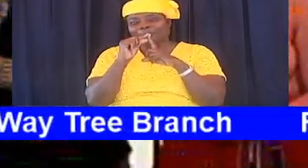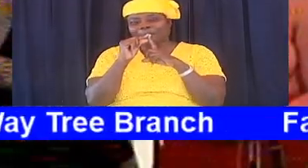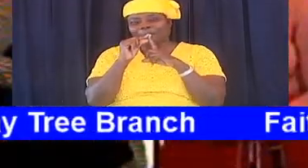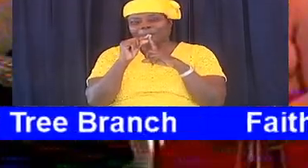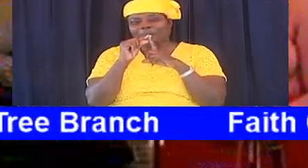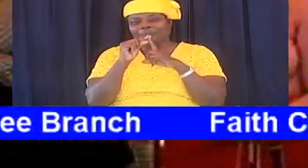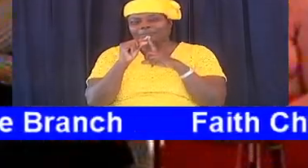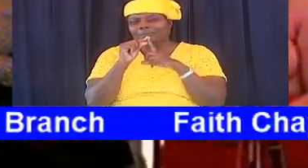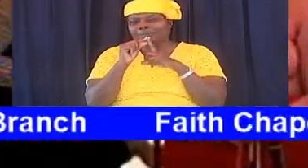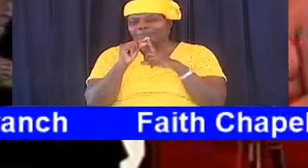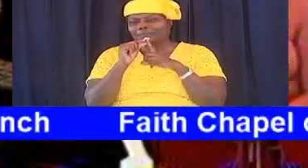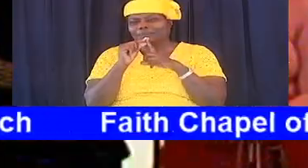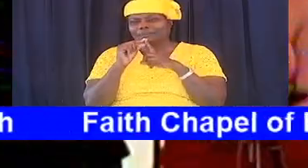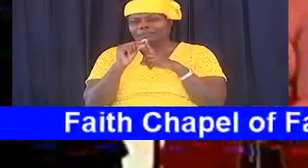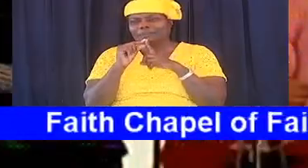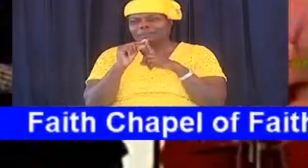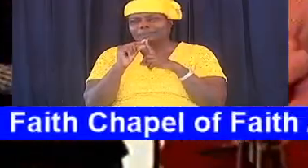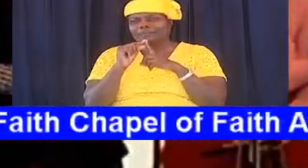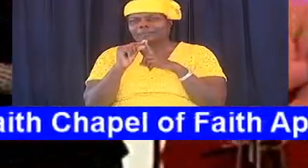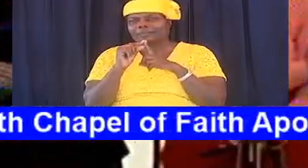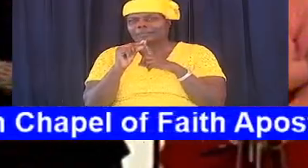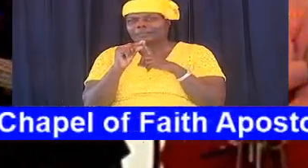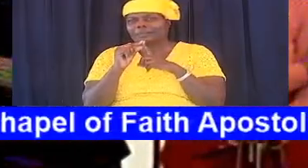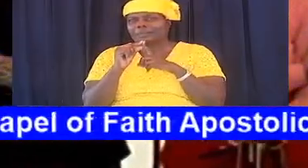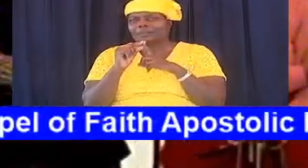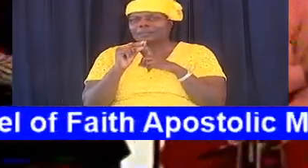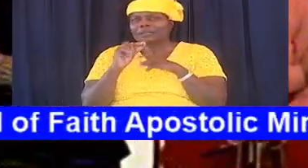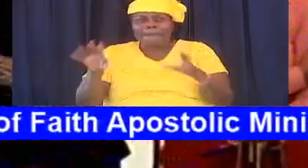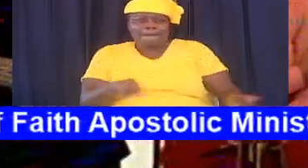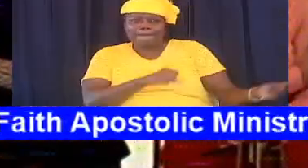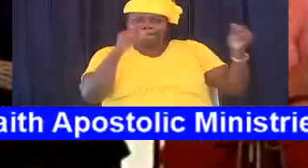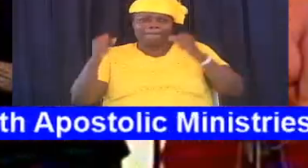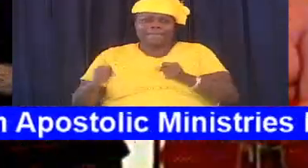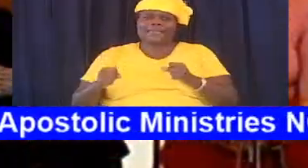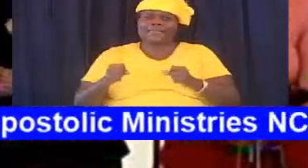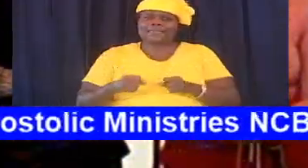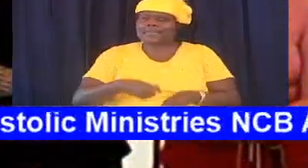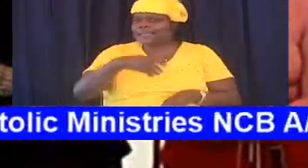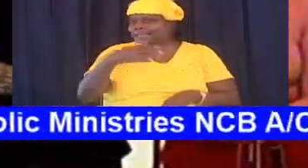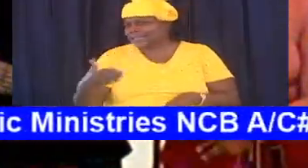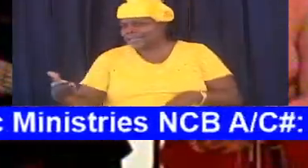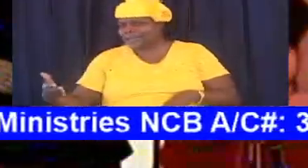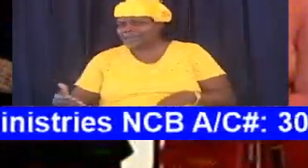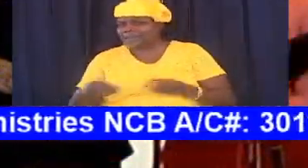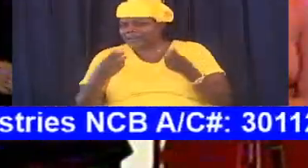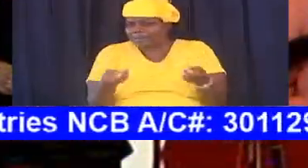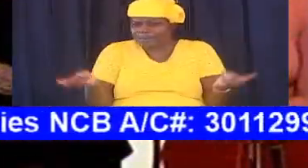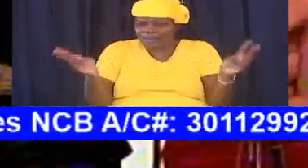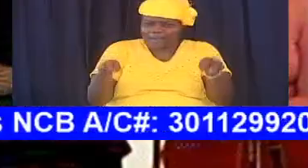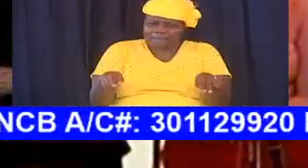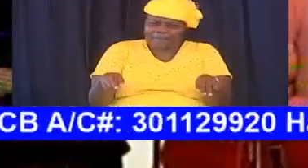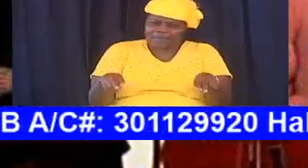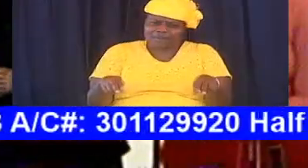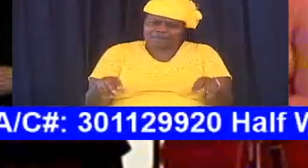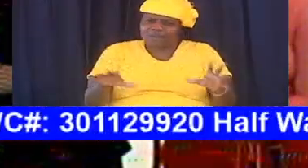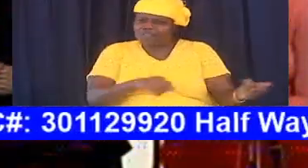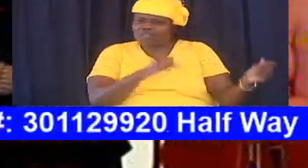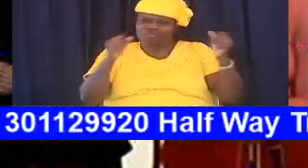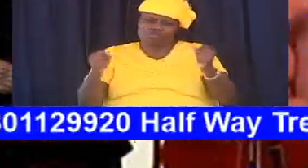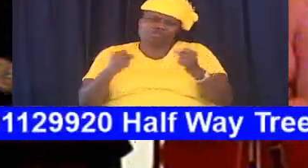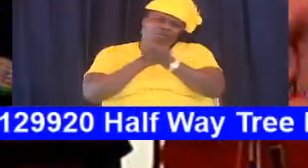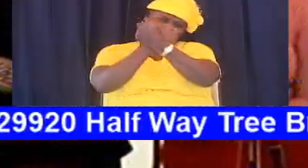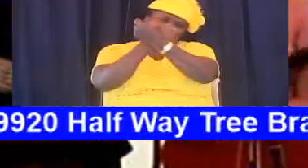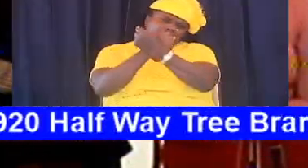Terrible things are going to happen. And I know strongholds are already shaking and